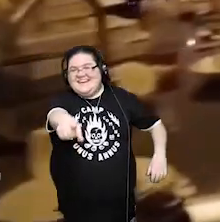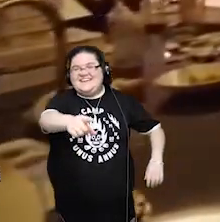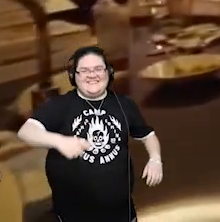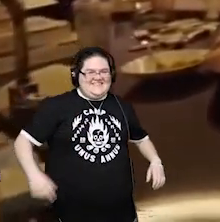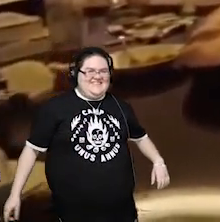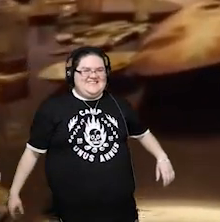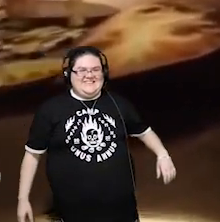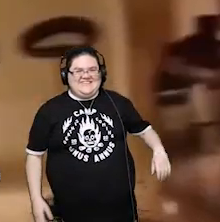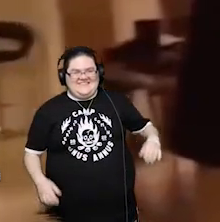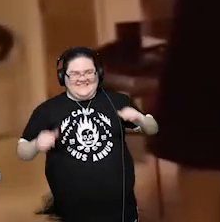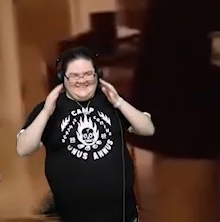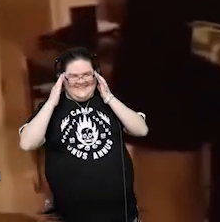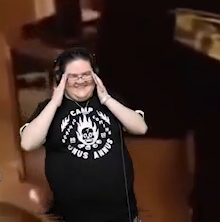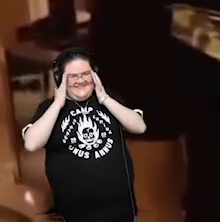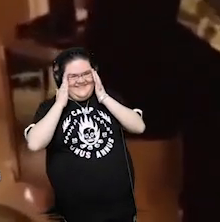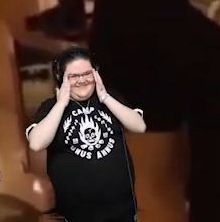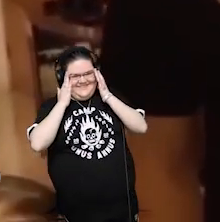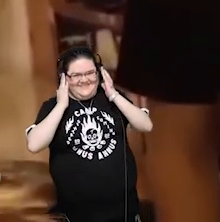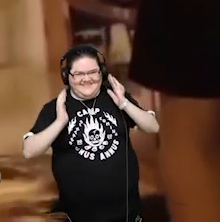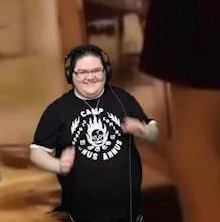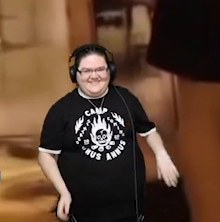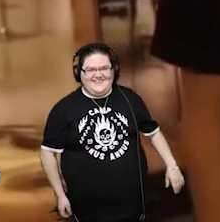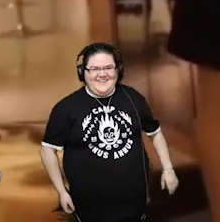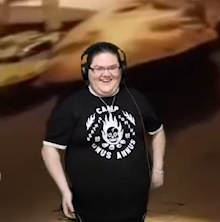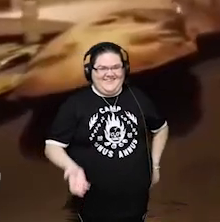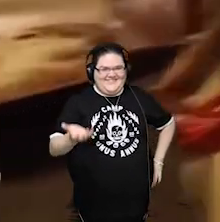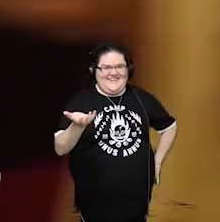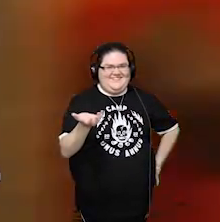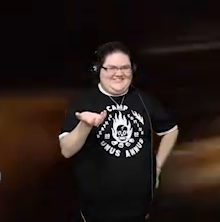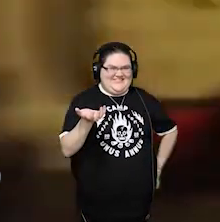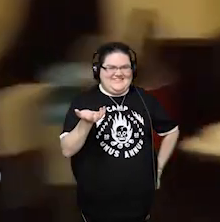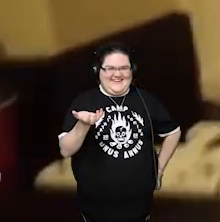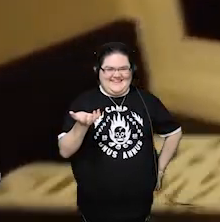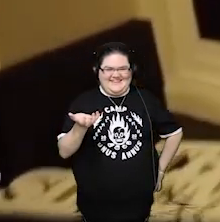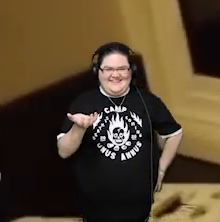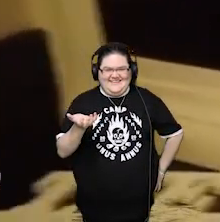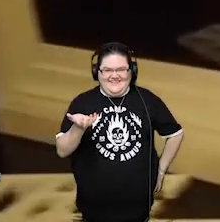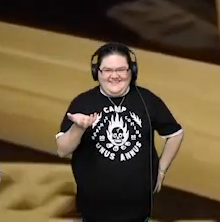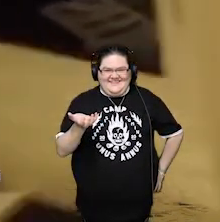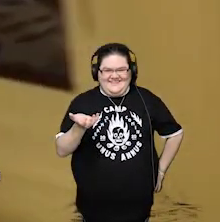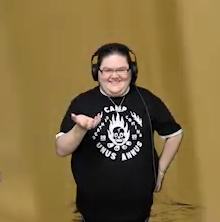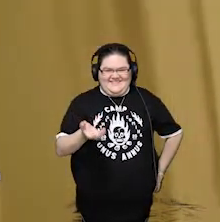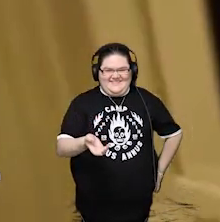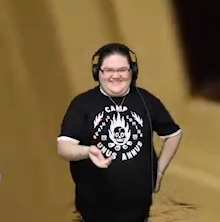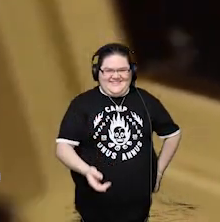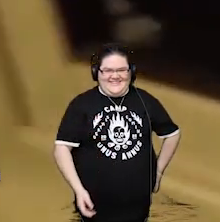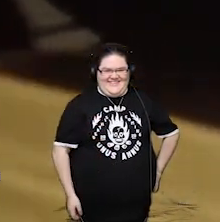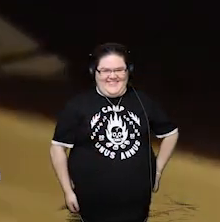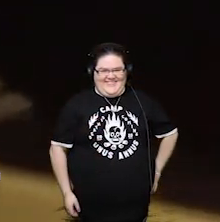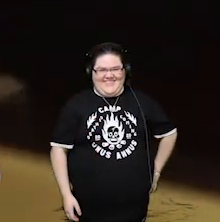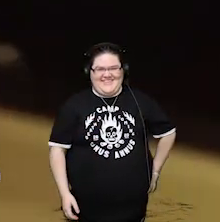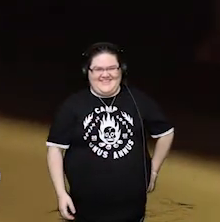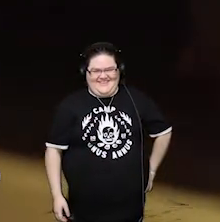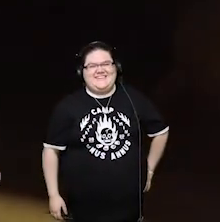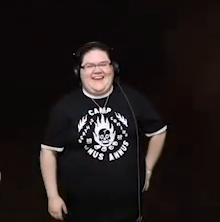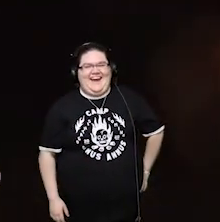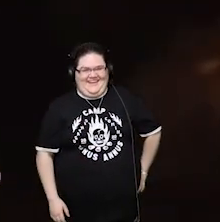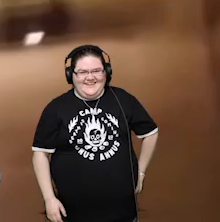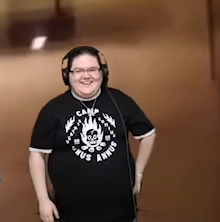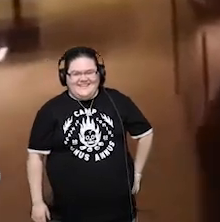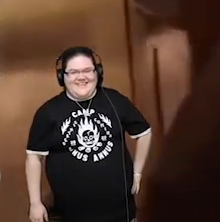thing? Is anyone going to let him back in? I mean, we have the cheesecake. We have the cheesecake. Were they trying to steal my cheesecake